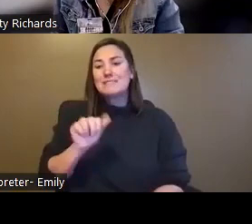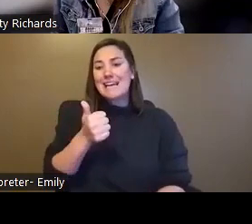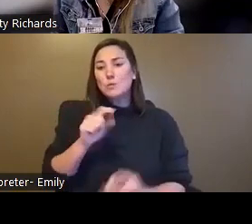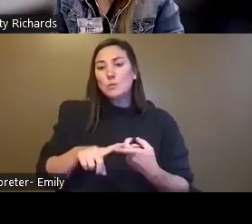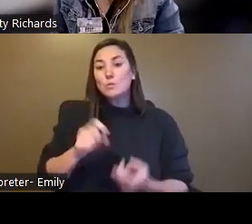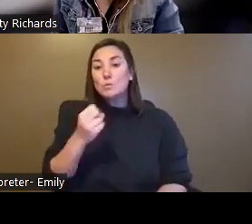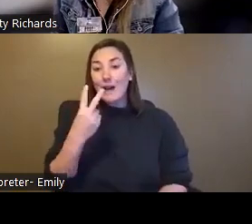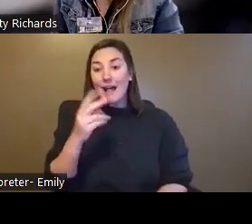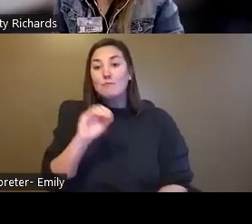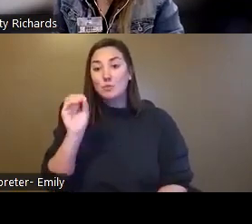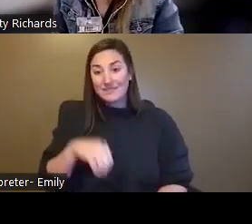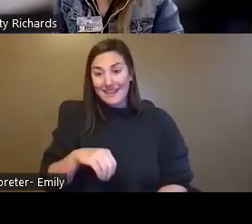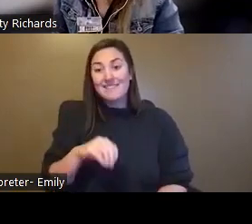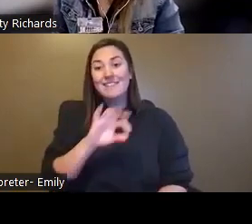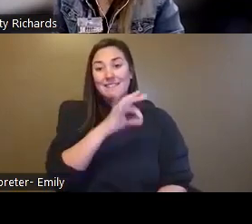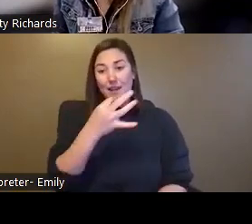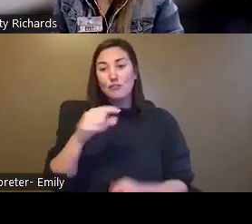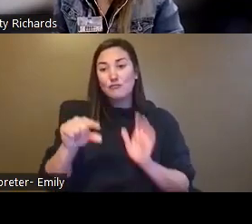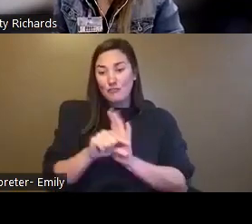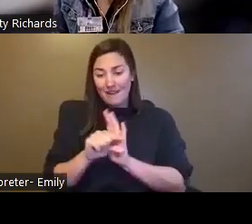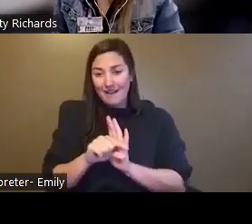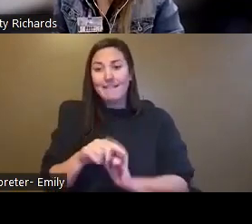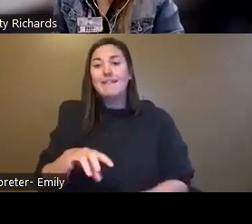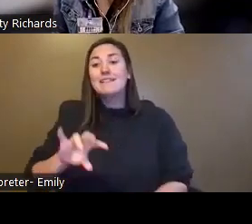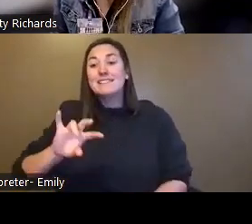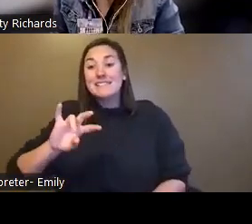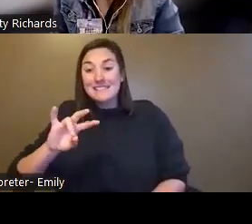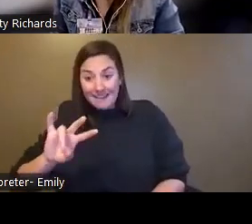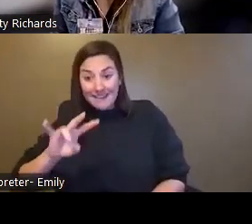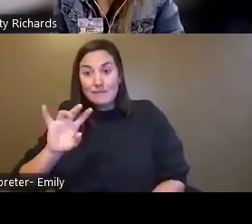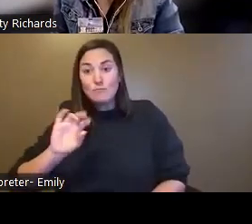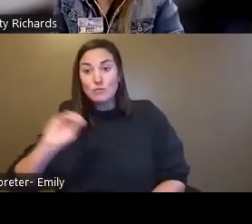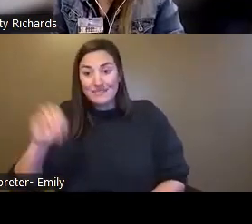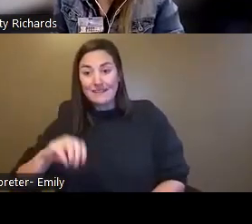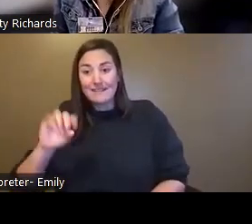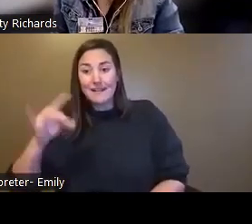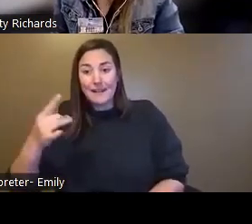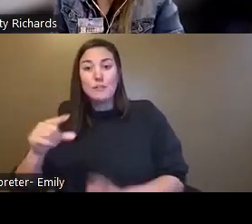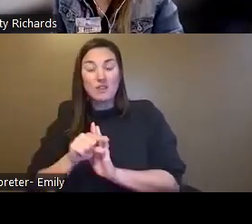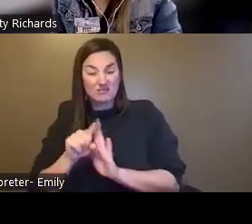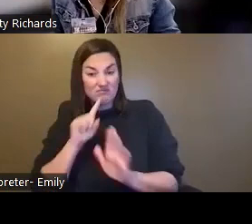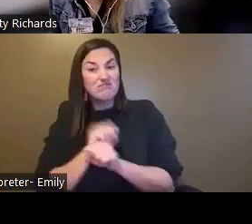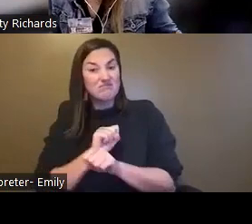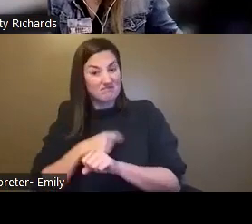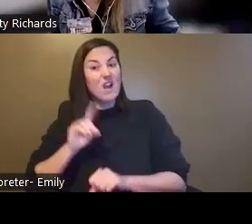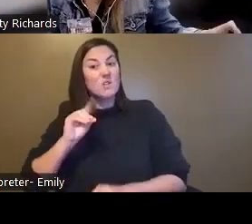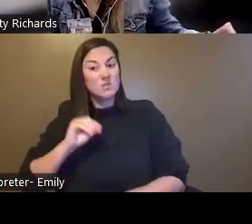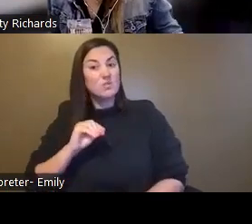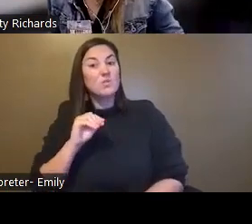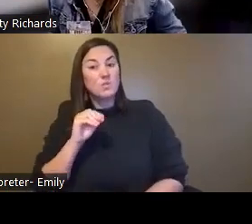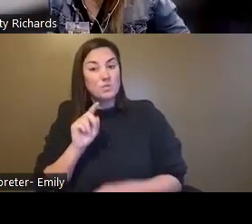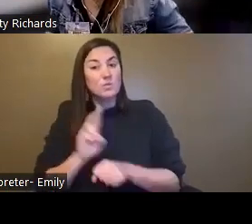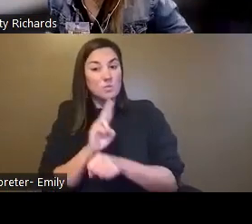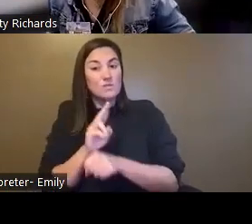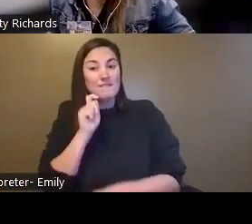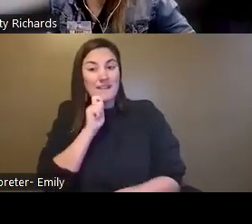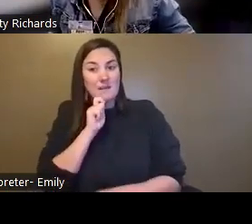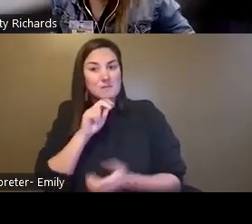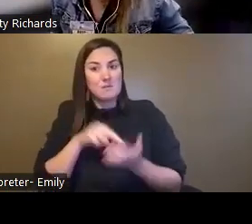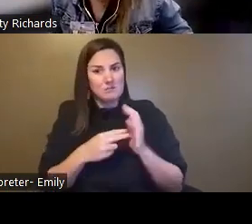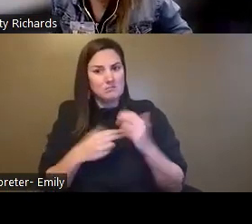and 19% of 10th graders, 7% of 8th graders reported vaping cannabis products. So that's certainly an